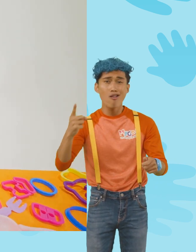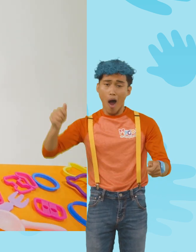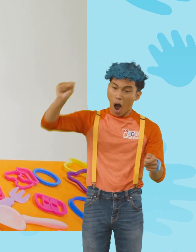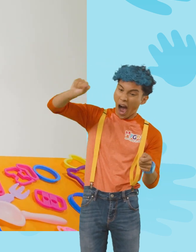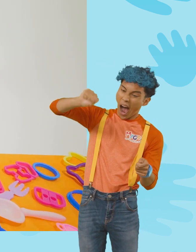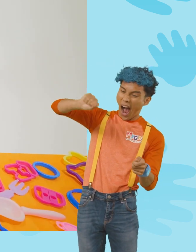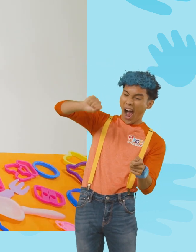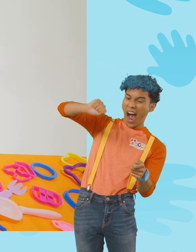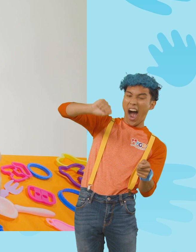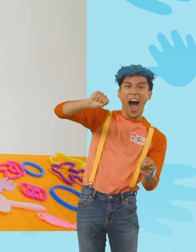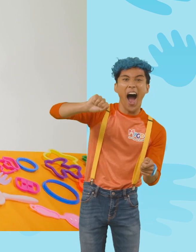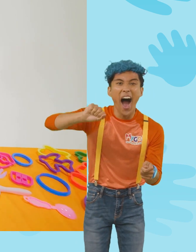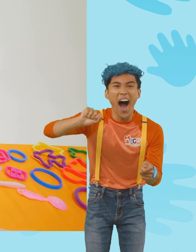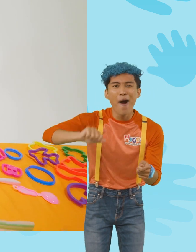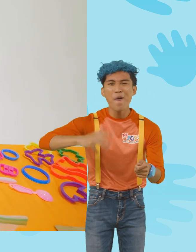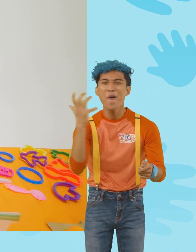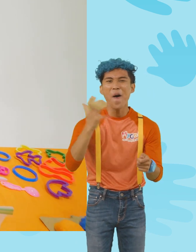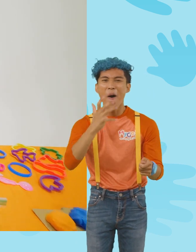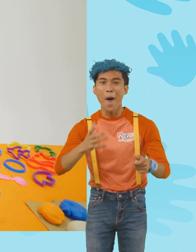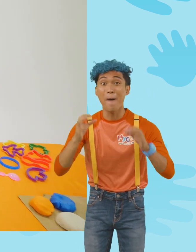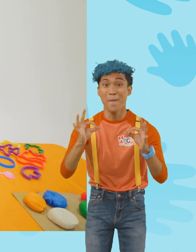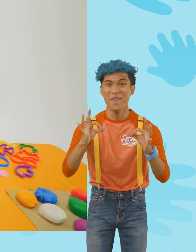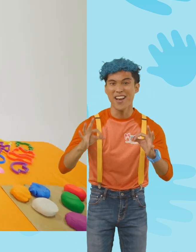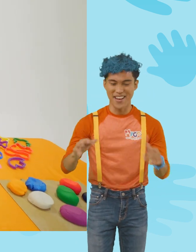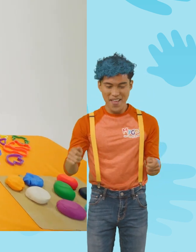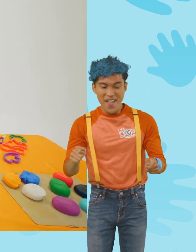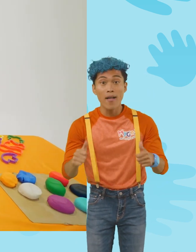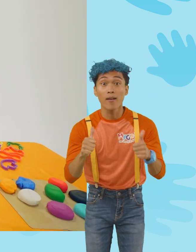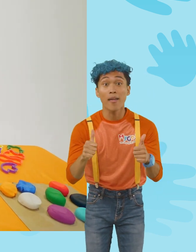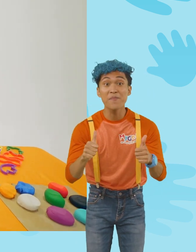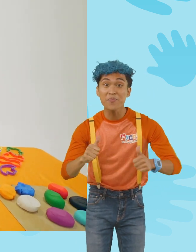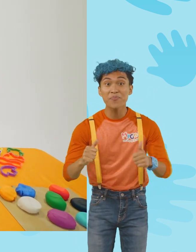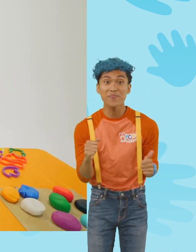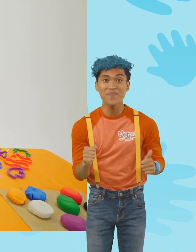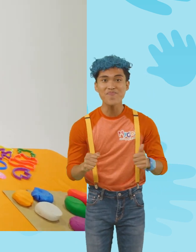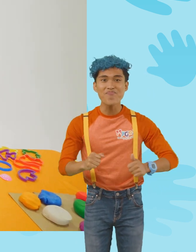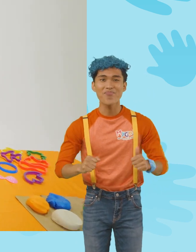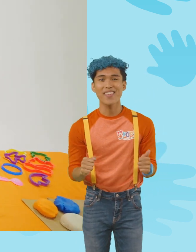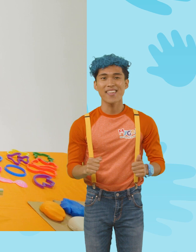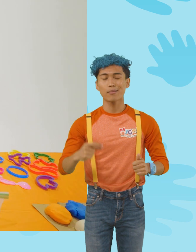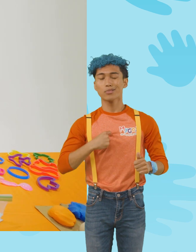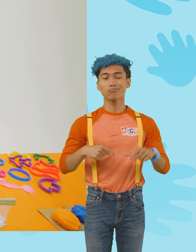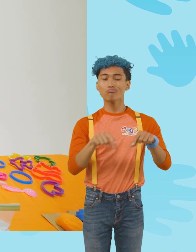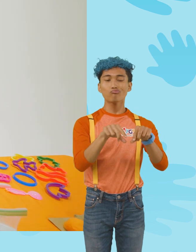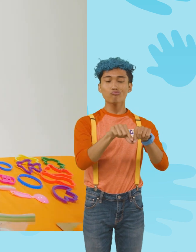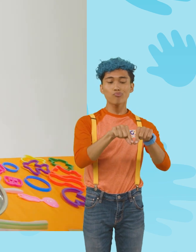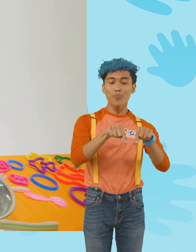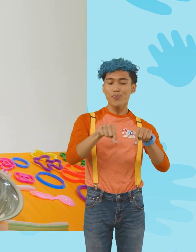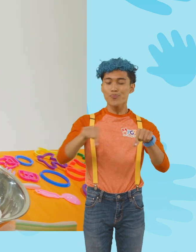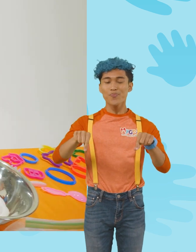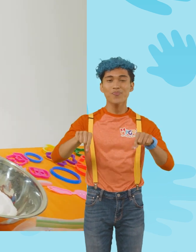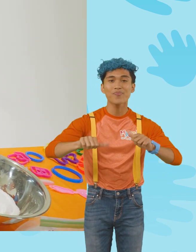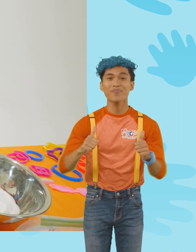3, 2, 1. Whoa, perfect. All right. Okay, let me zip this back